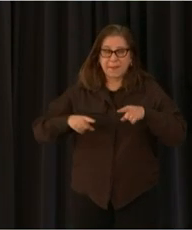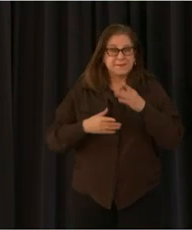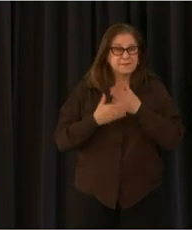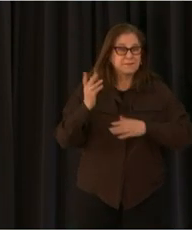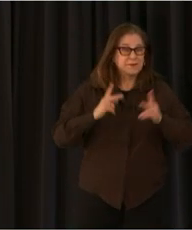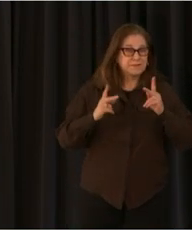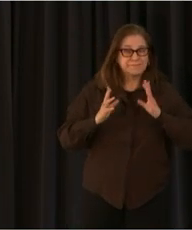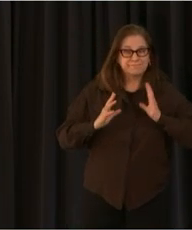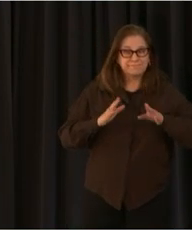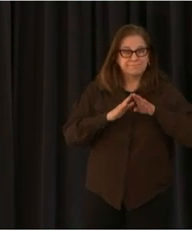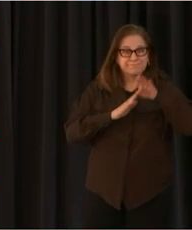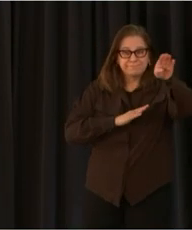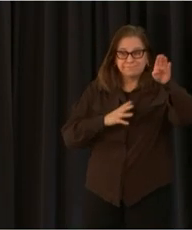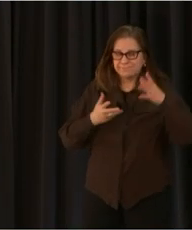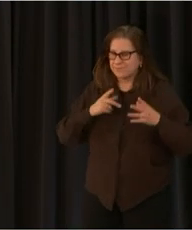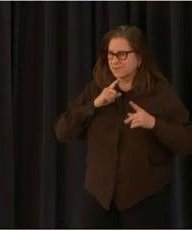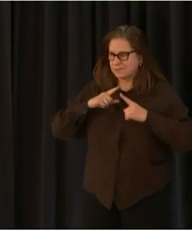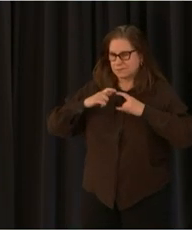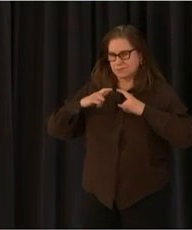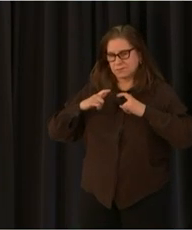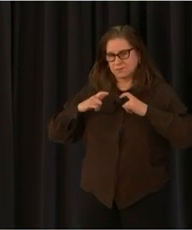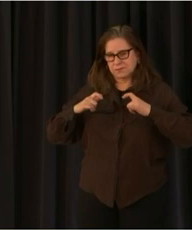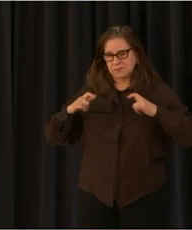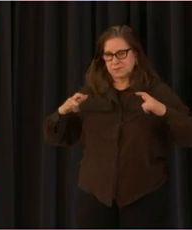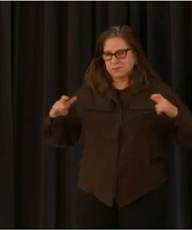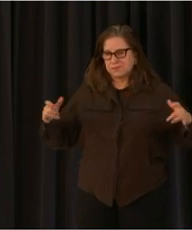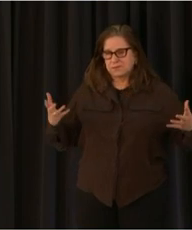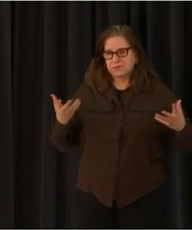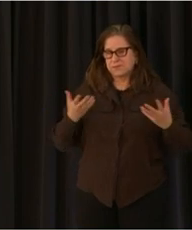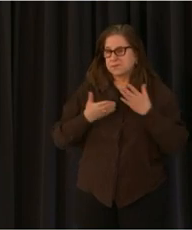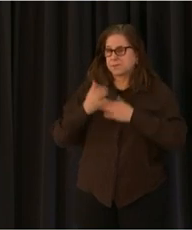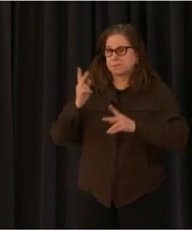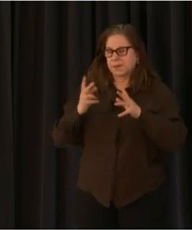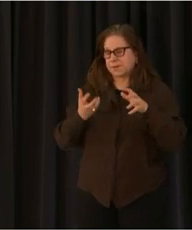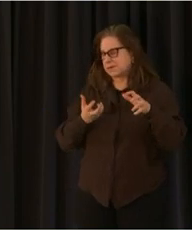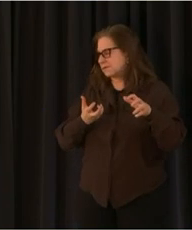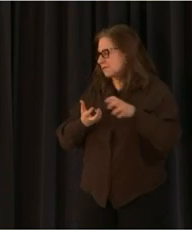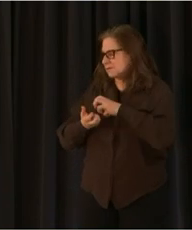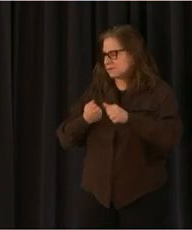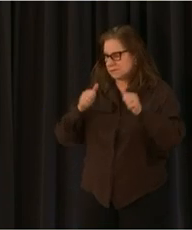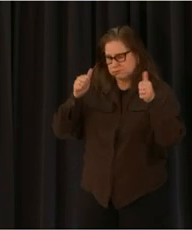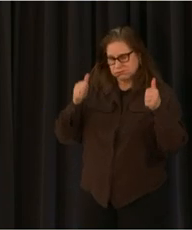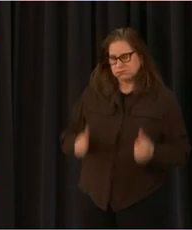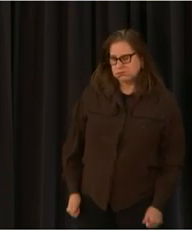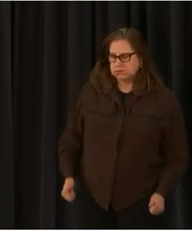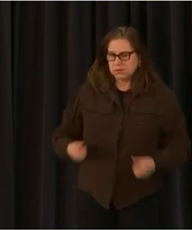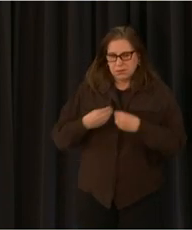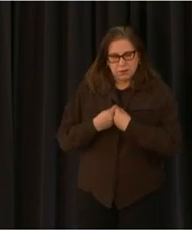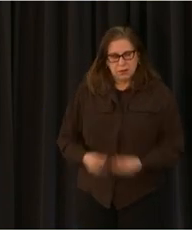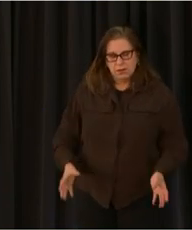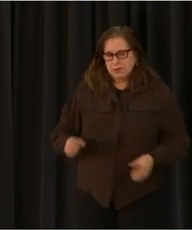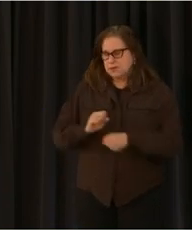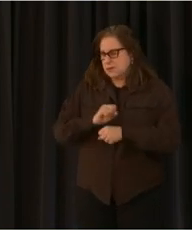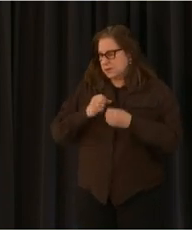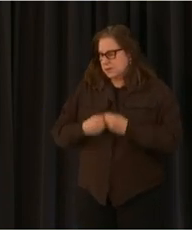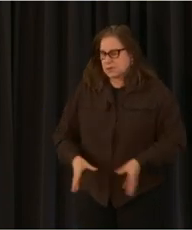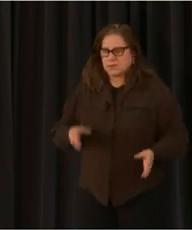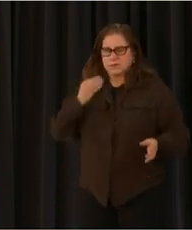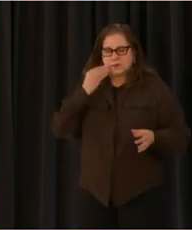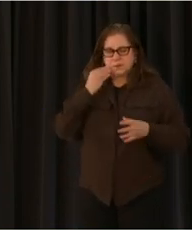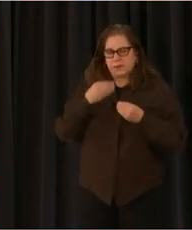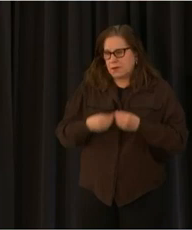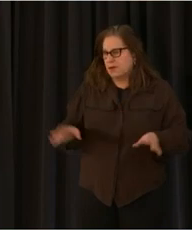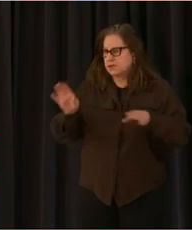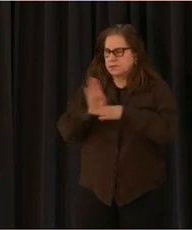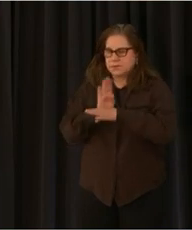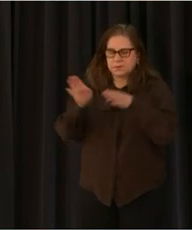better. And some people have been totally obliterated by this pandemic financially. They've lost businesses and they've lost